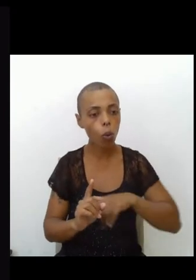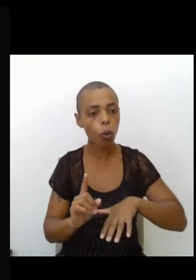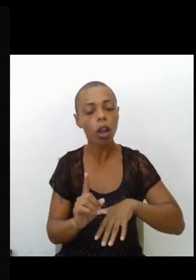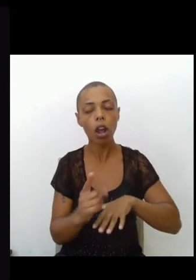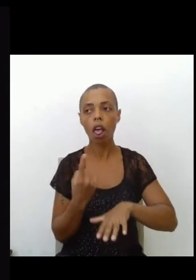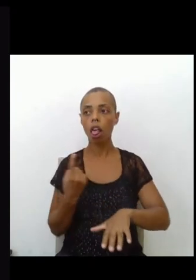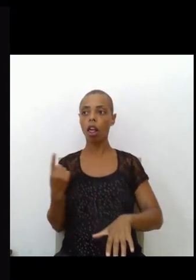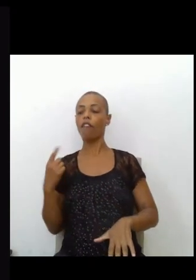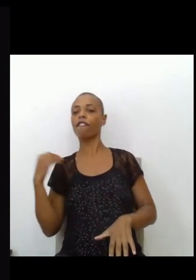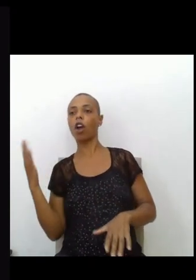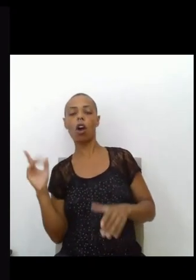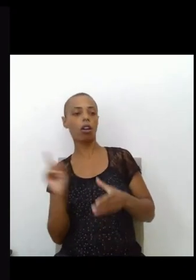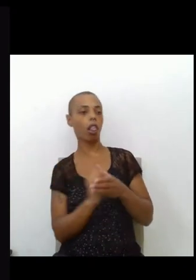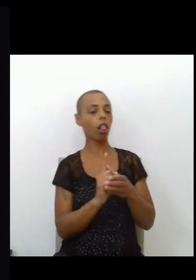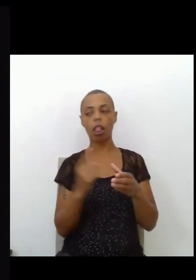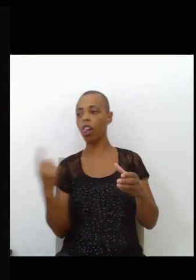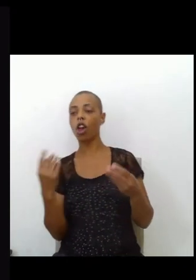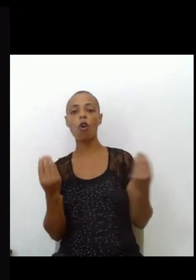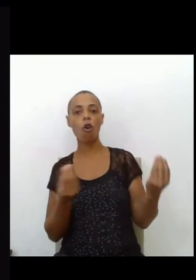Revisited